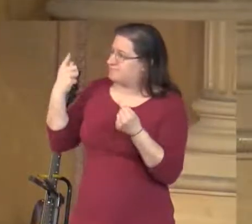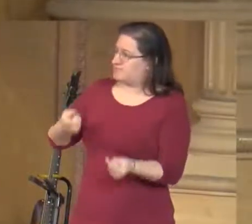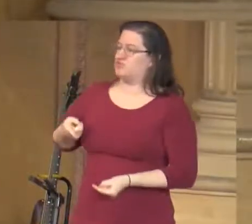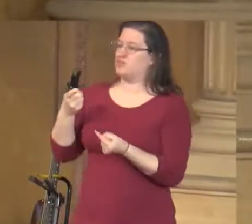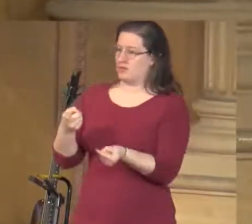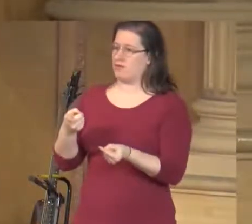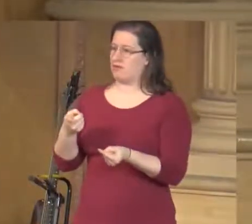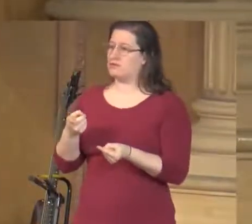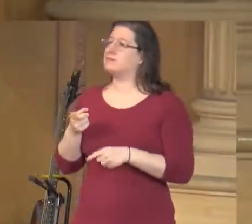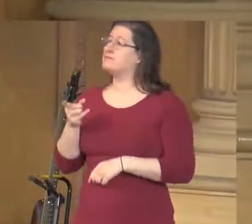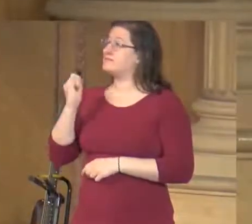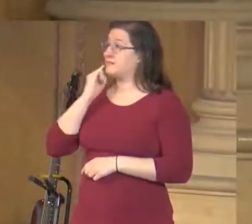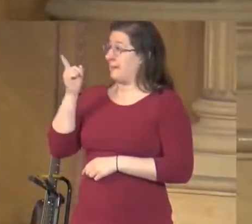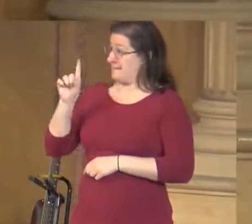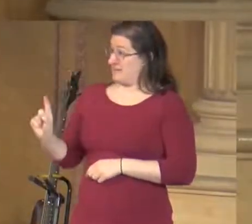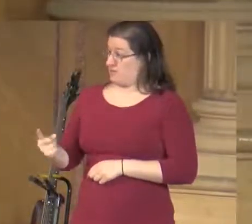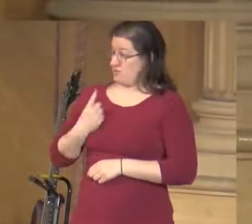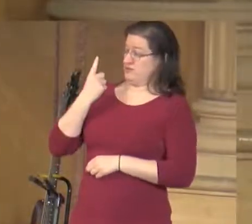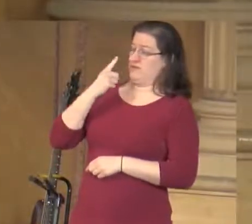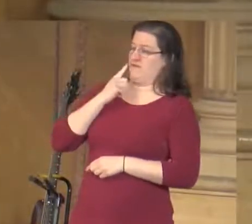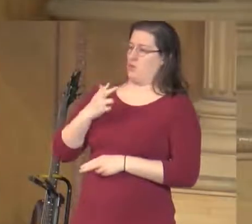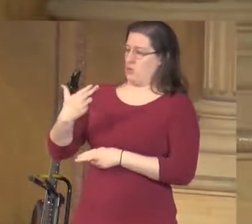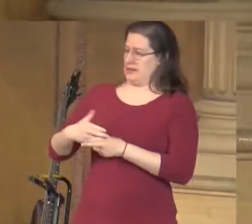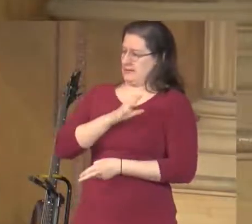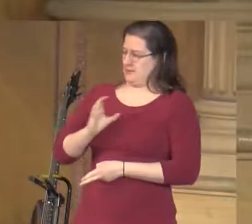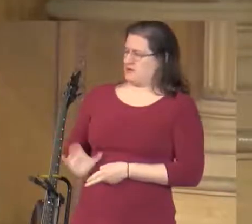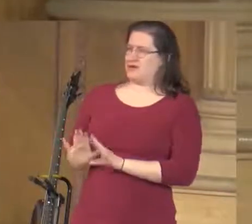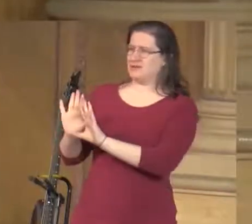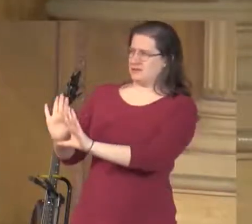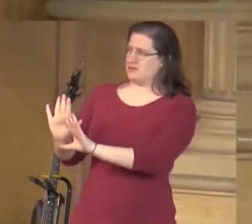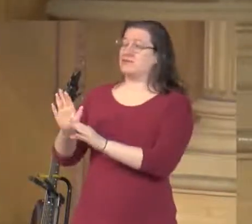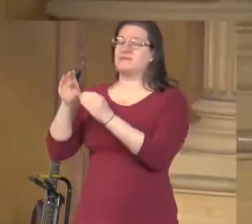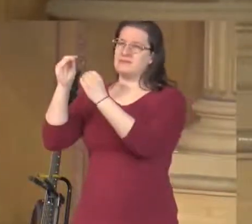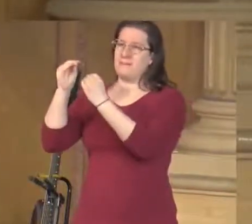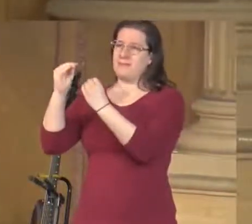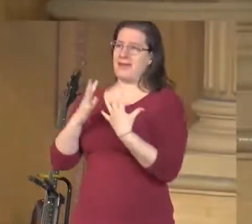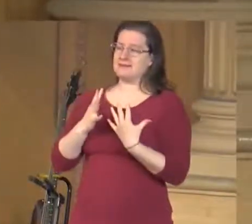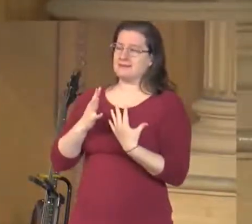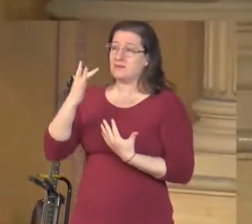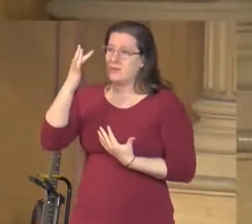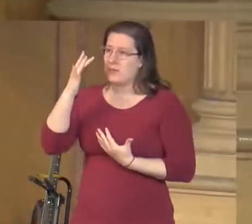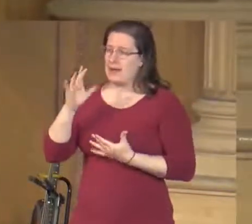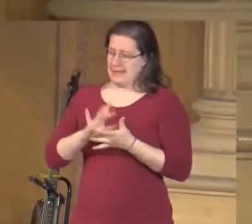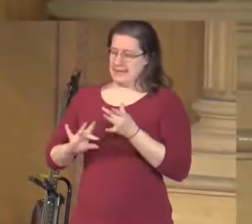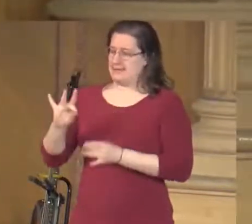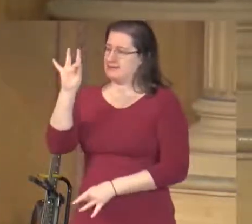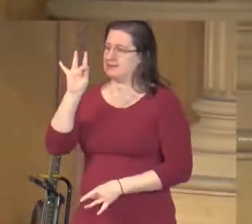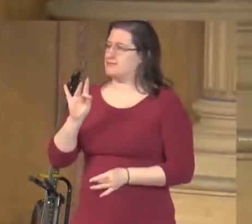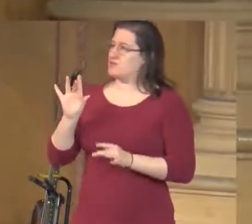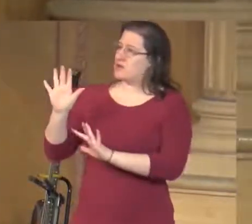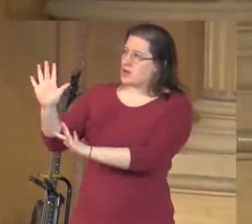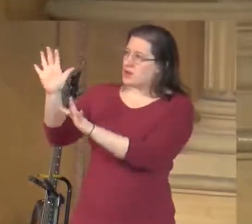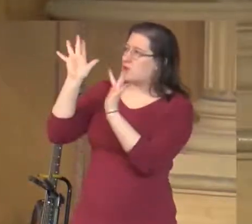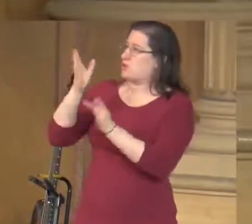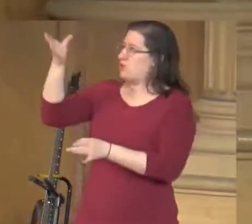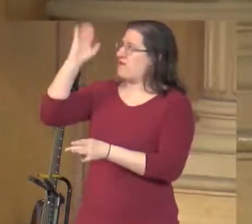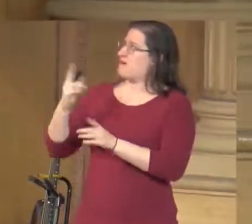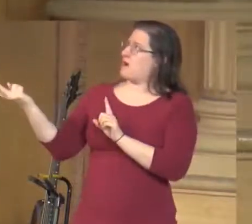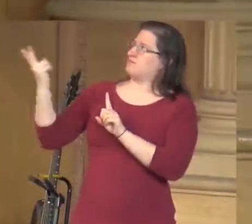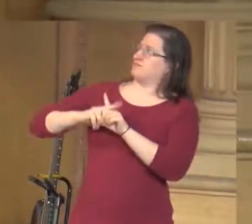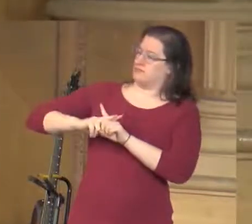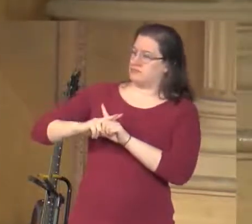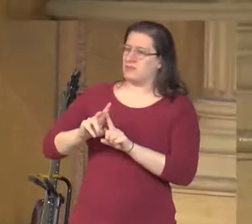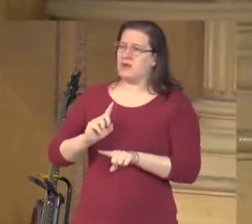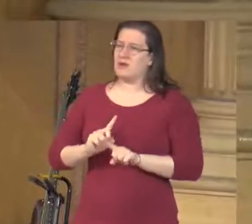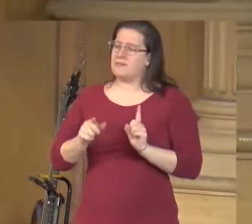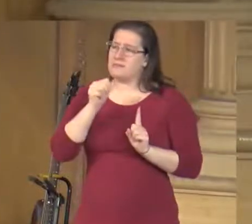If you are insulted for the name of Christ, you are blessed, because the spirit of glory and of God rests upon you. But let none of you suffer as